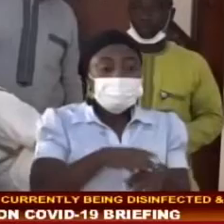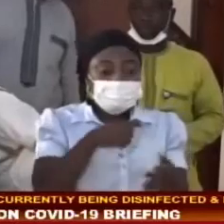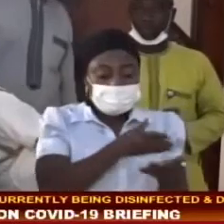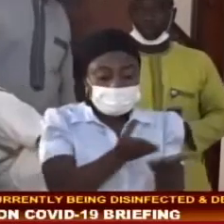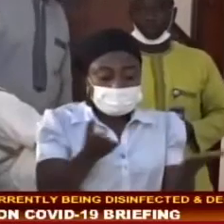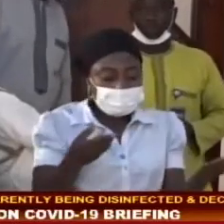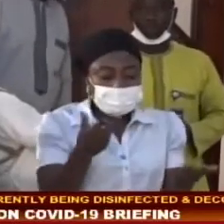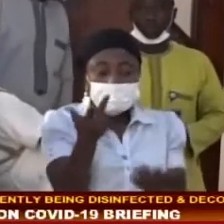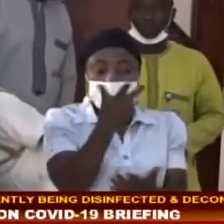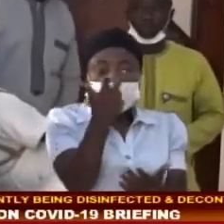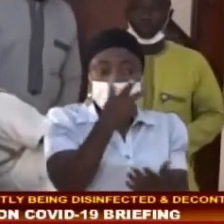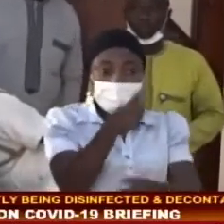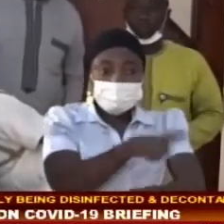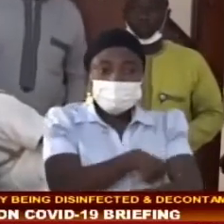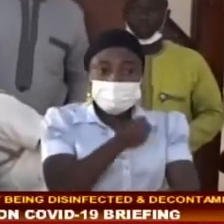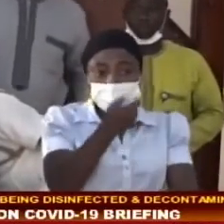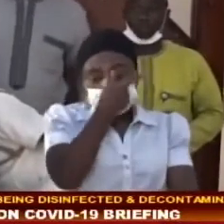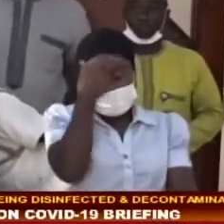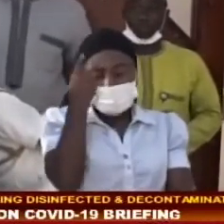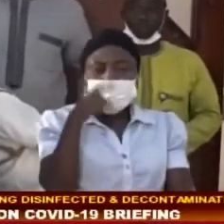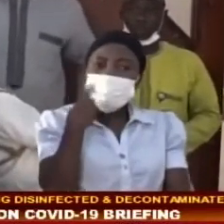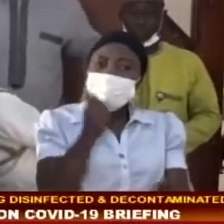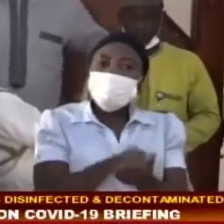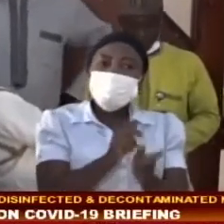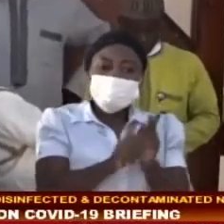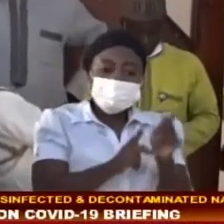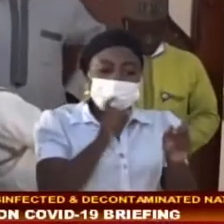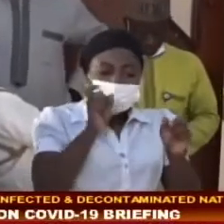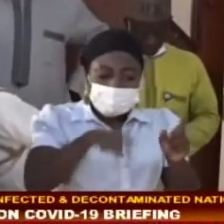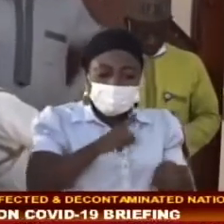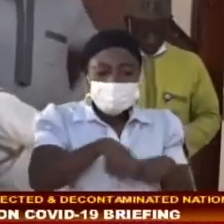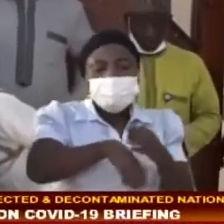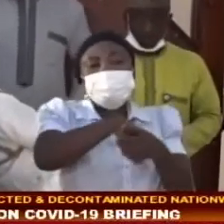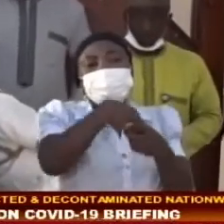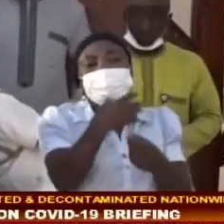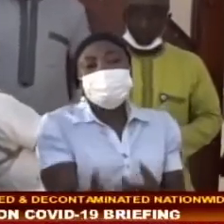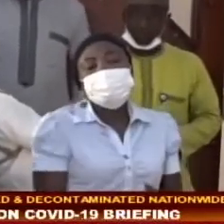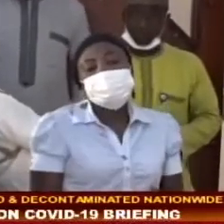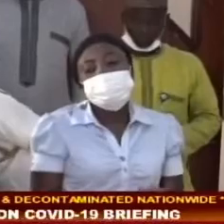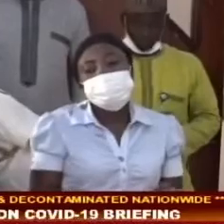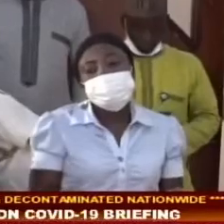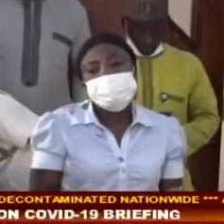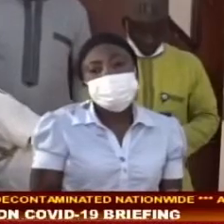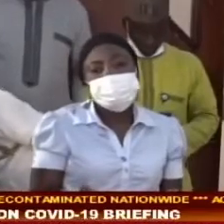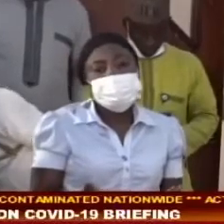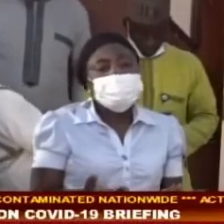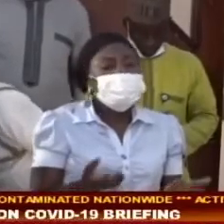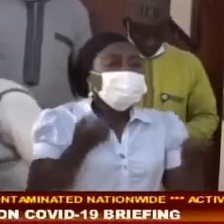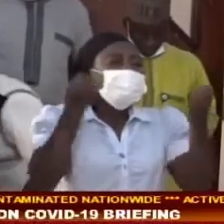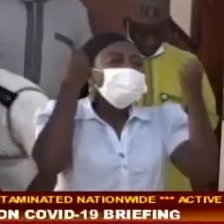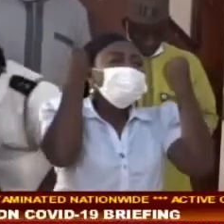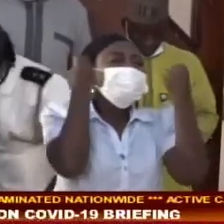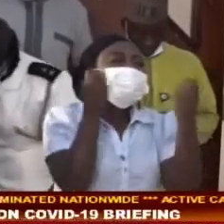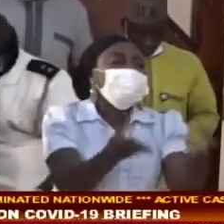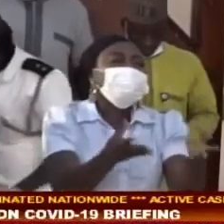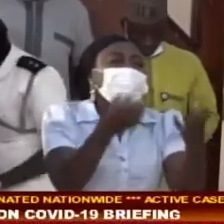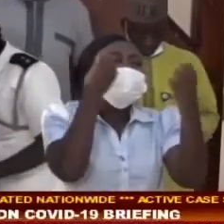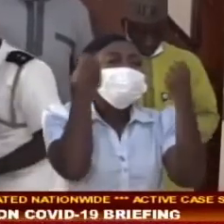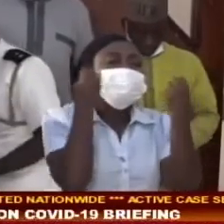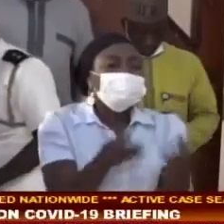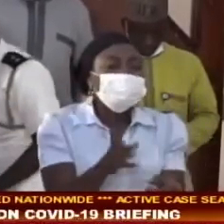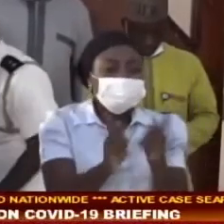days, because they are actually designated days, there's actually crowded